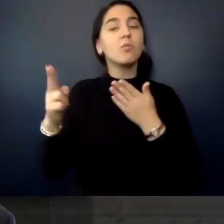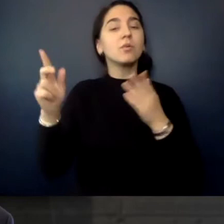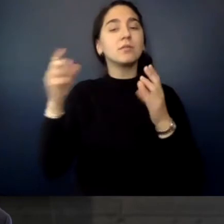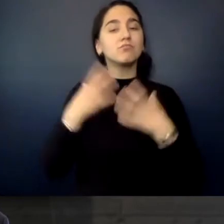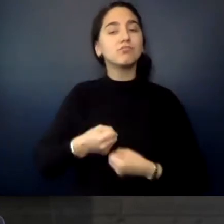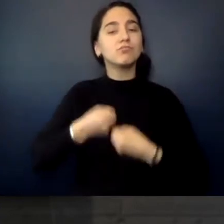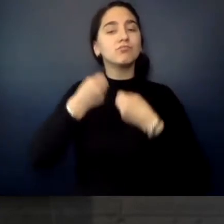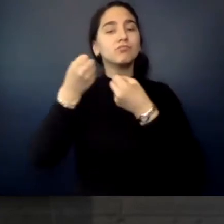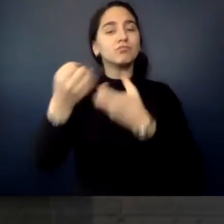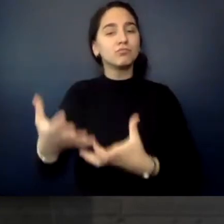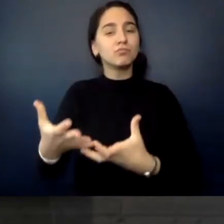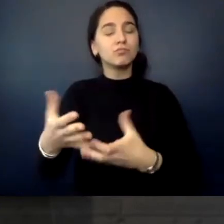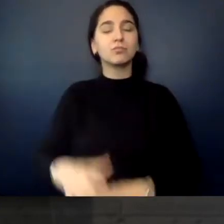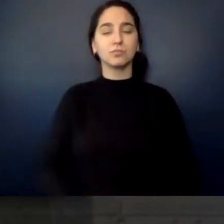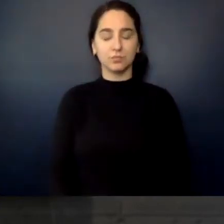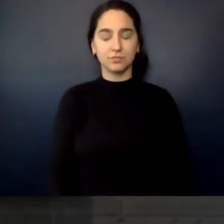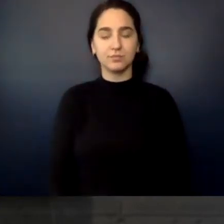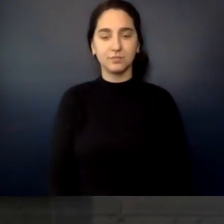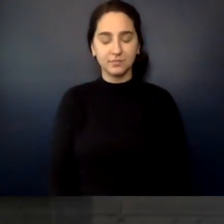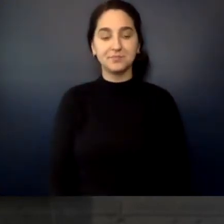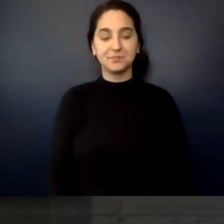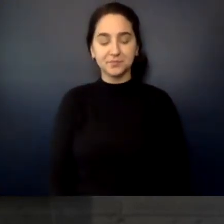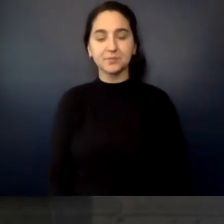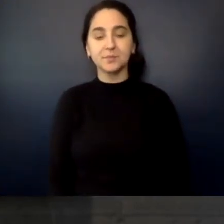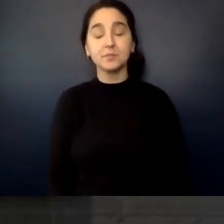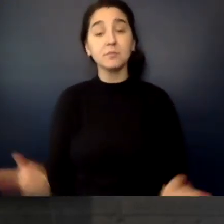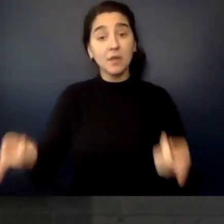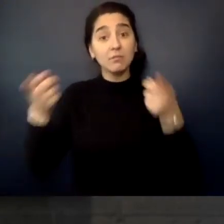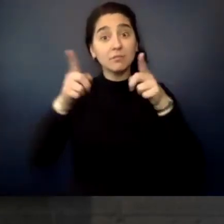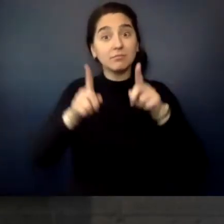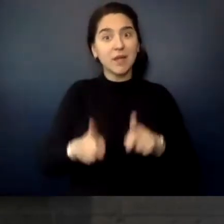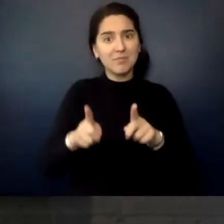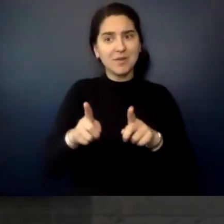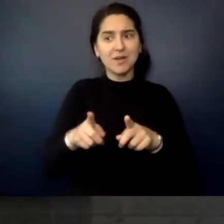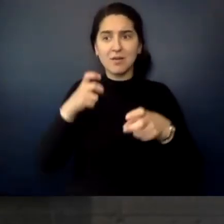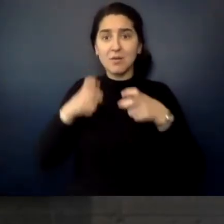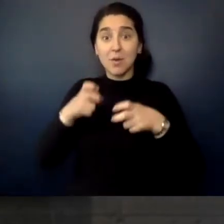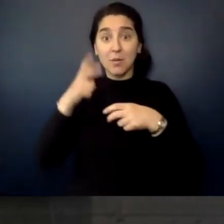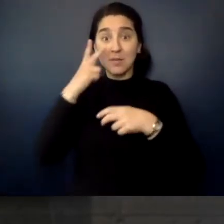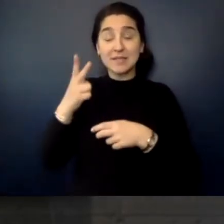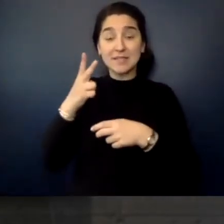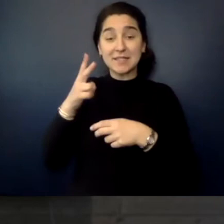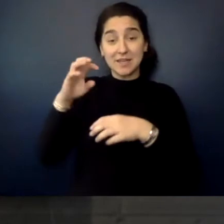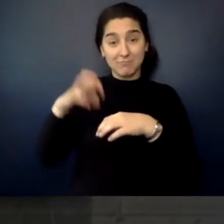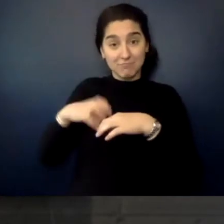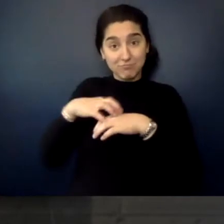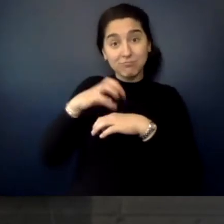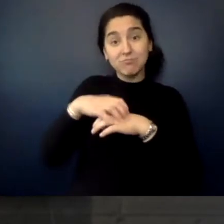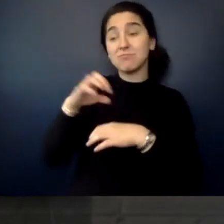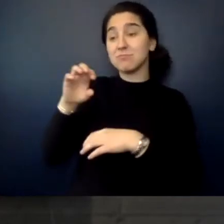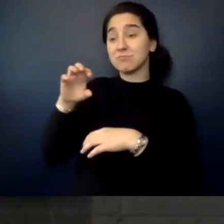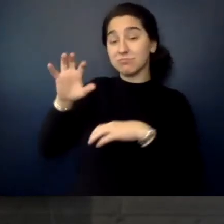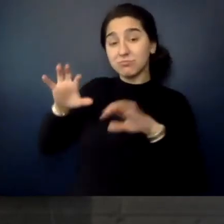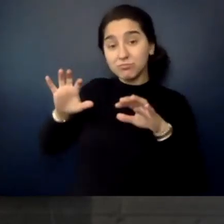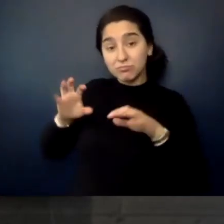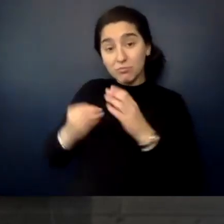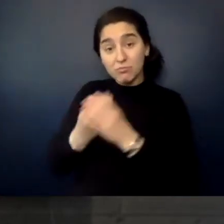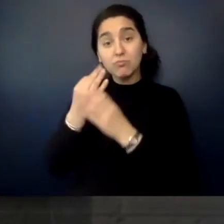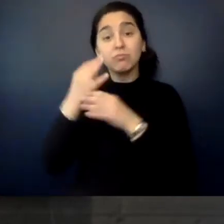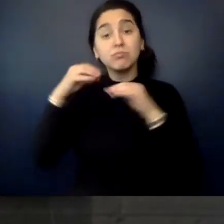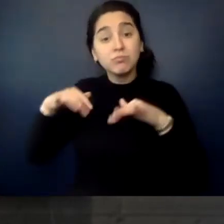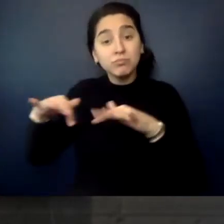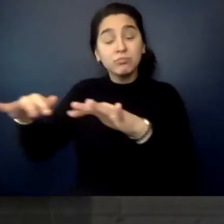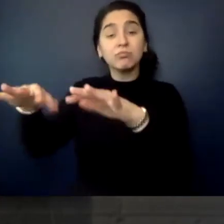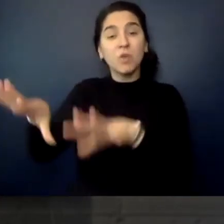Sometime later, there was an incident involving a vineyard belonging to Naboth the Jezreelite. The vineyard was